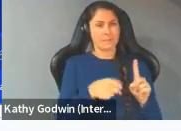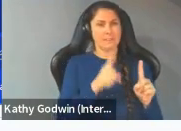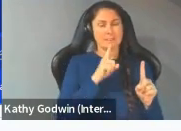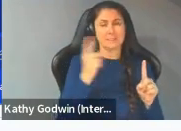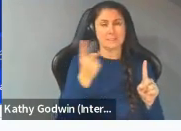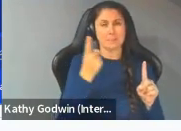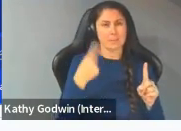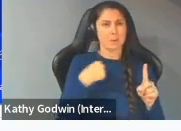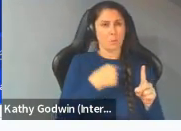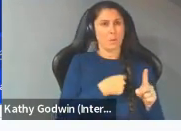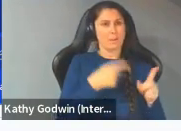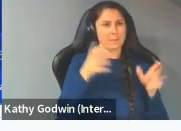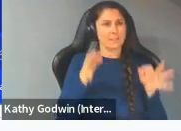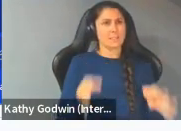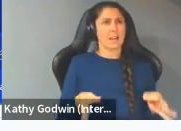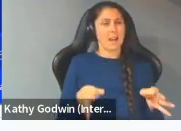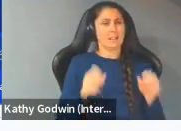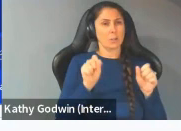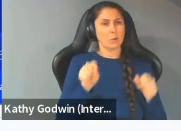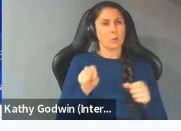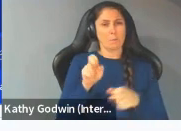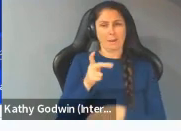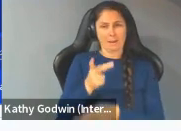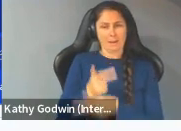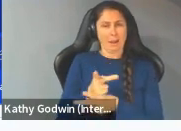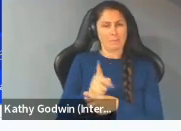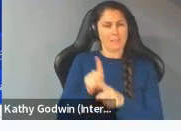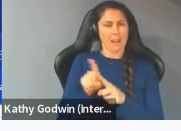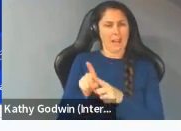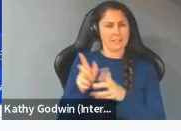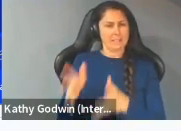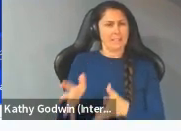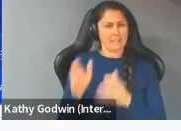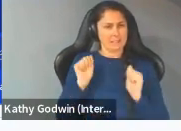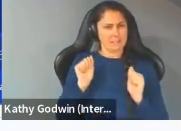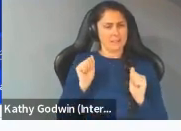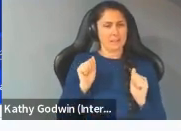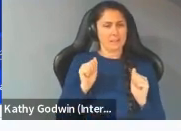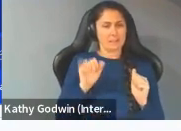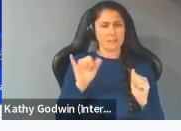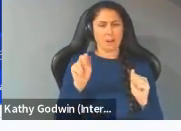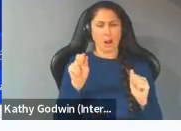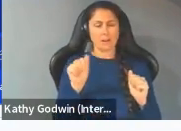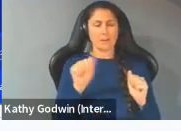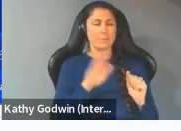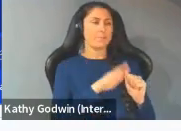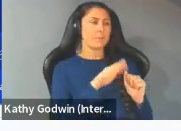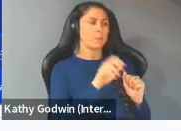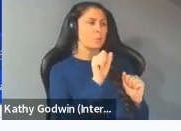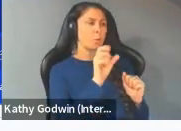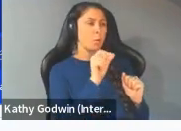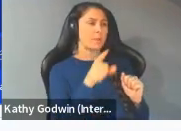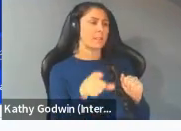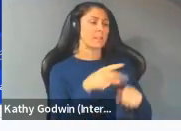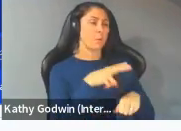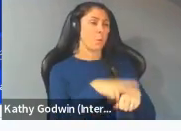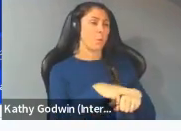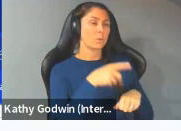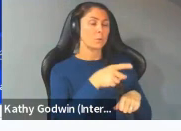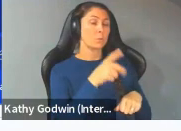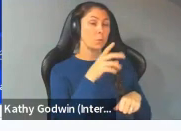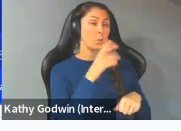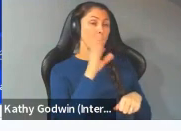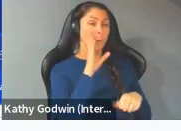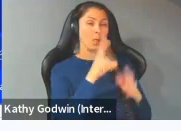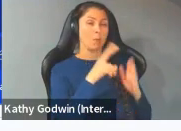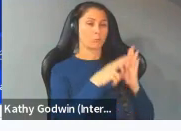we decided that could be kept as is, Yana, as so this is, of course, you're going to